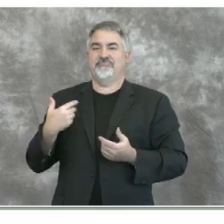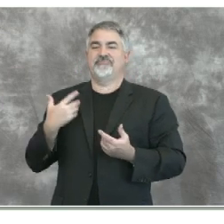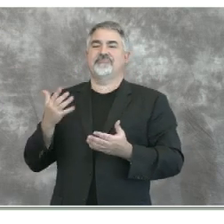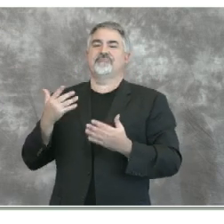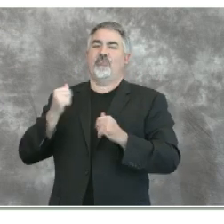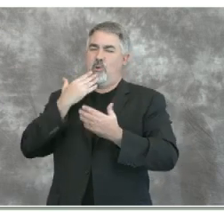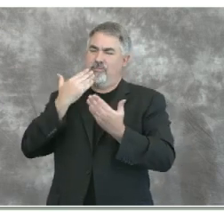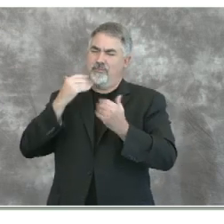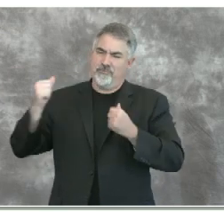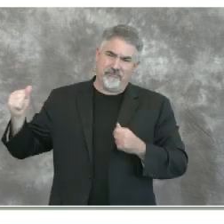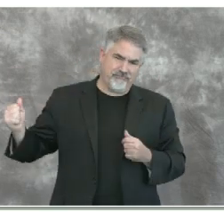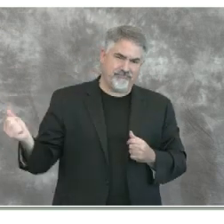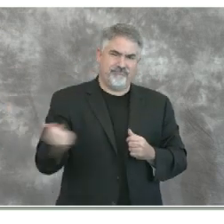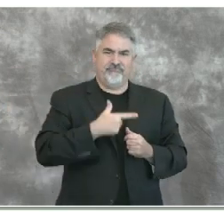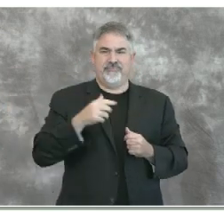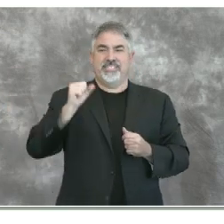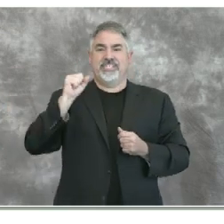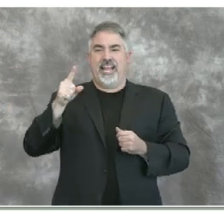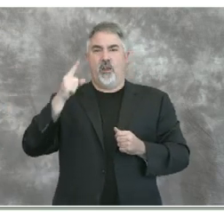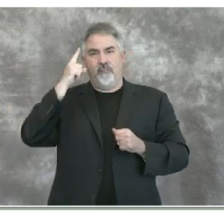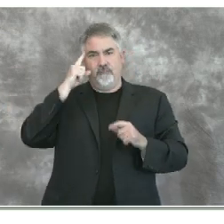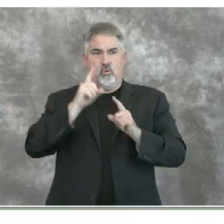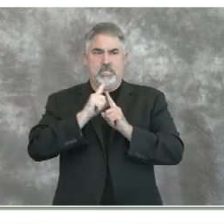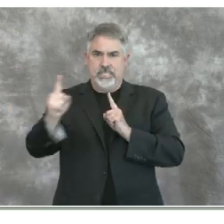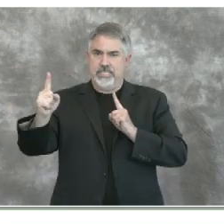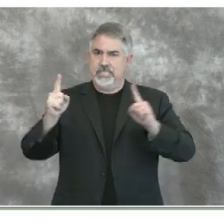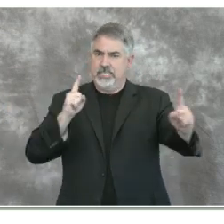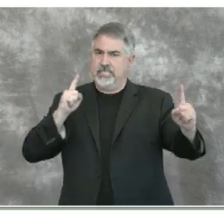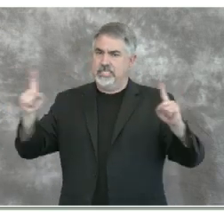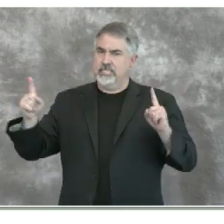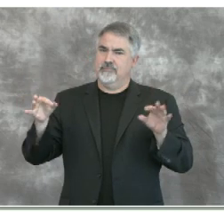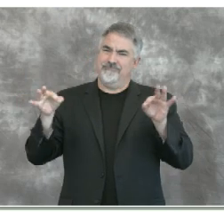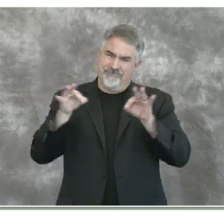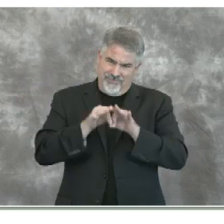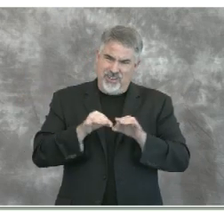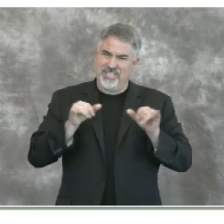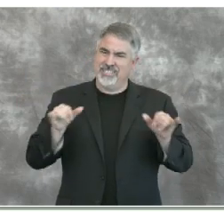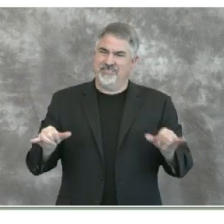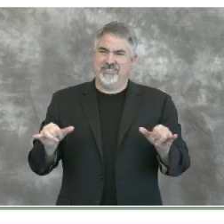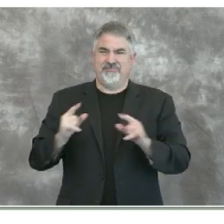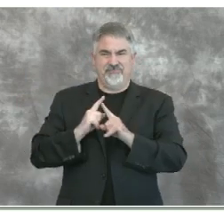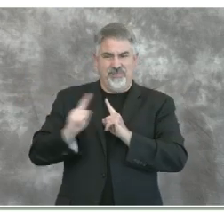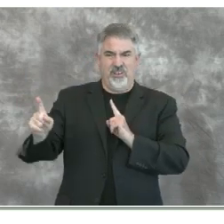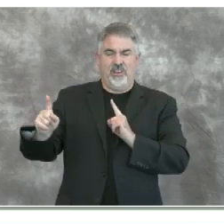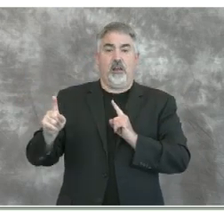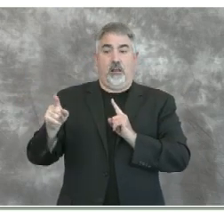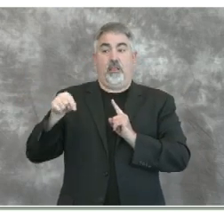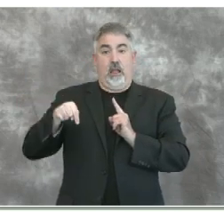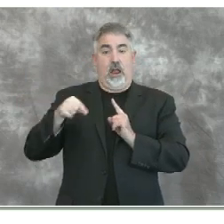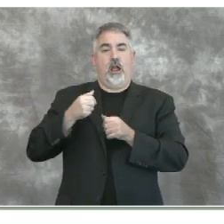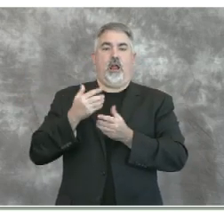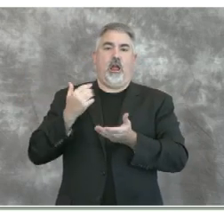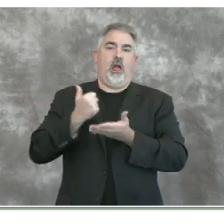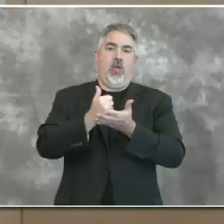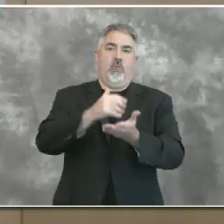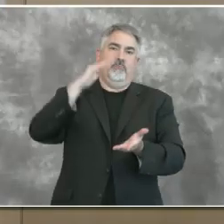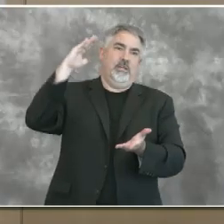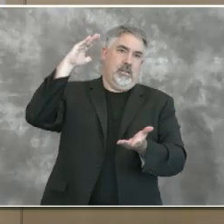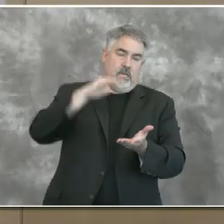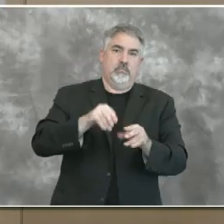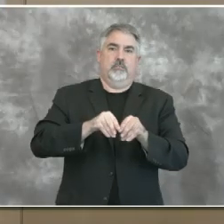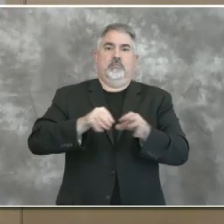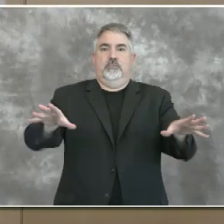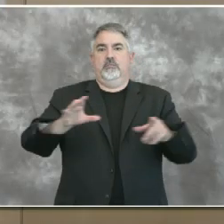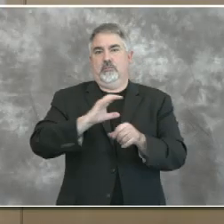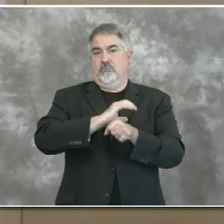physical distancing to protect our community and to stop the spread of COVID-19. Thank you to everyone. Now